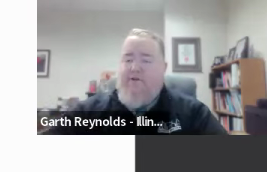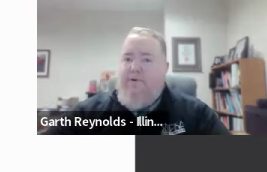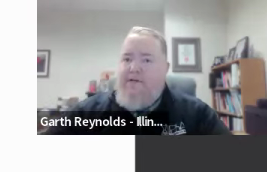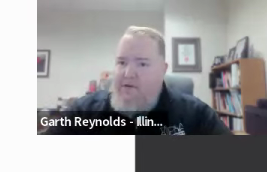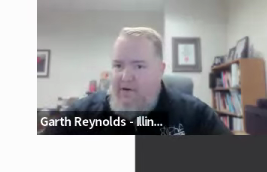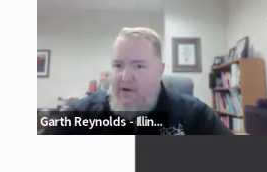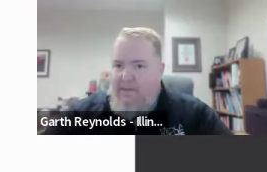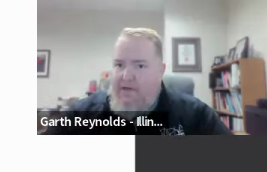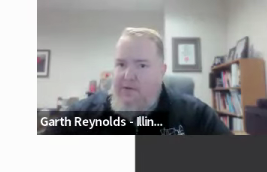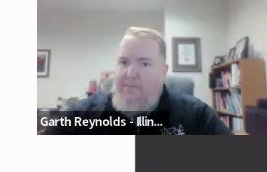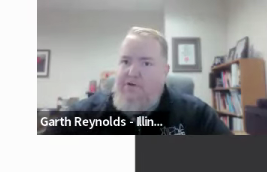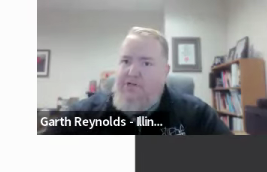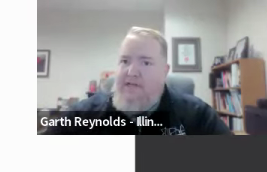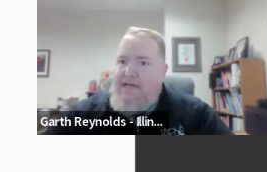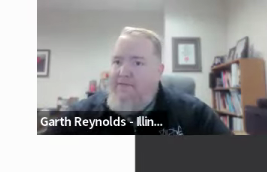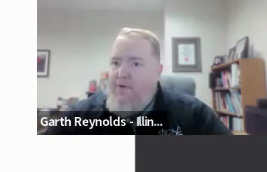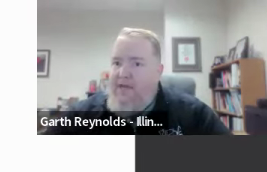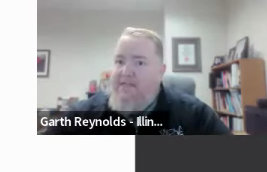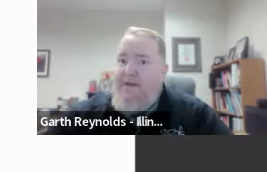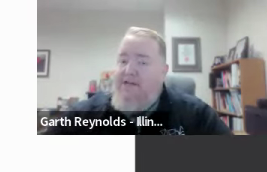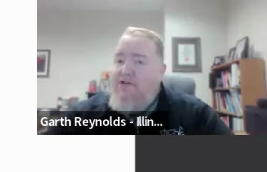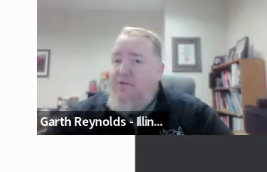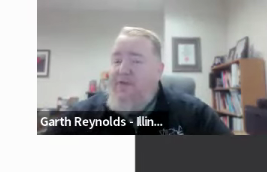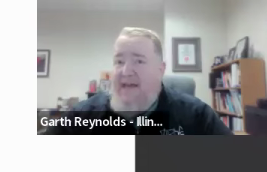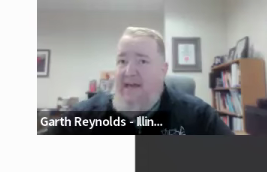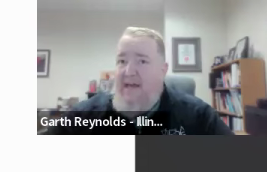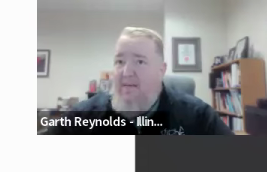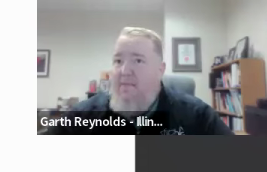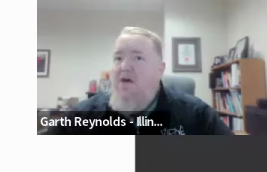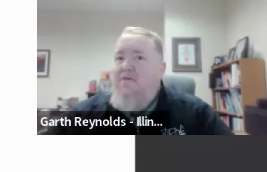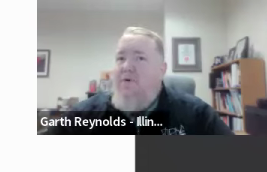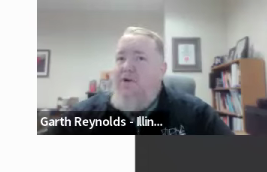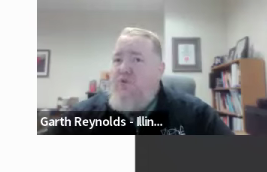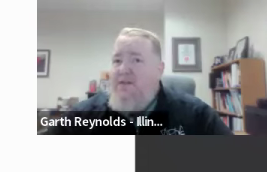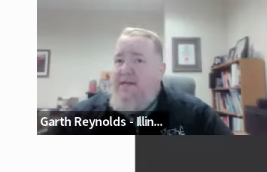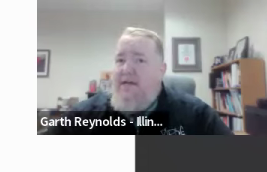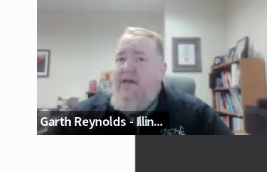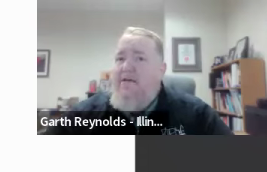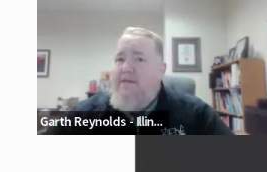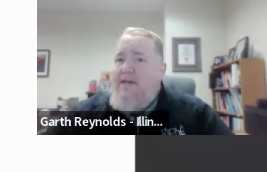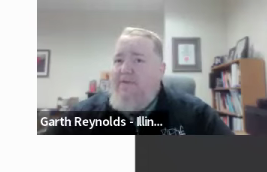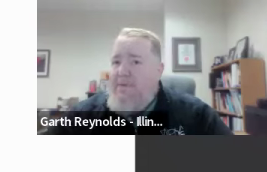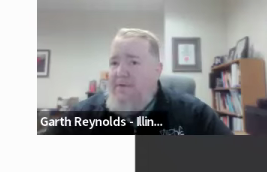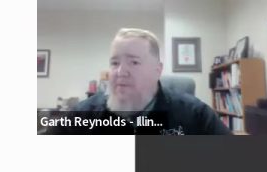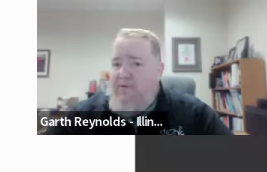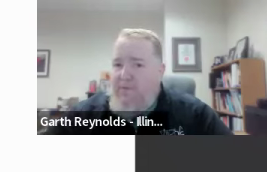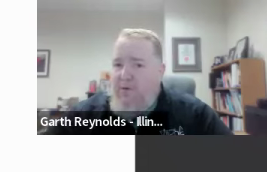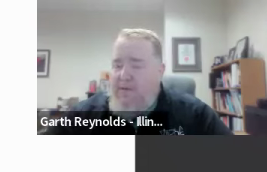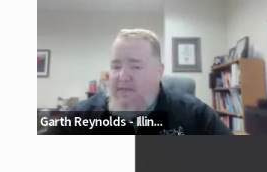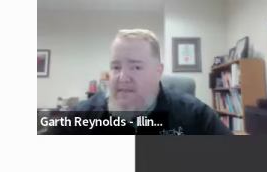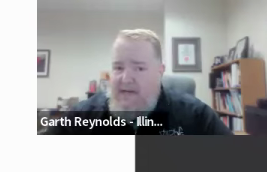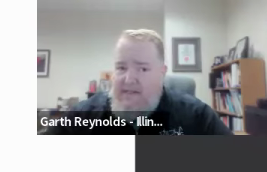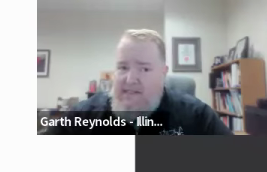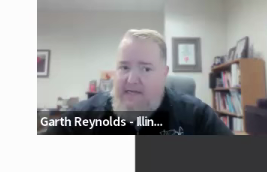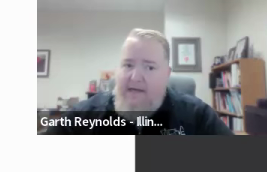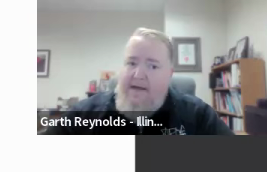one is to Governor Pritzker, continuing to push the need for this, but it's also thanking him for addressing the need for PBM reform